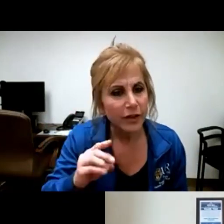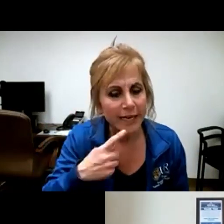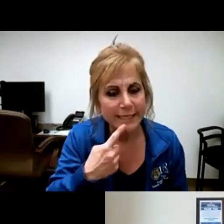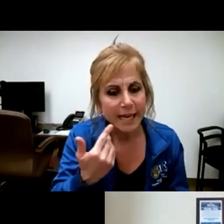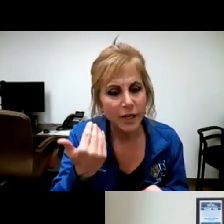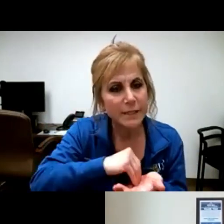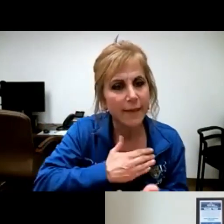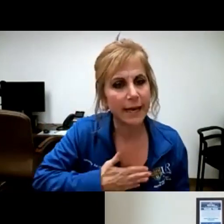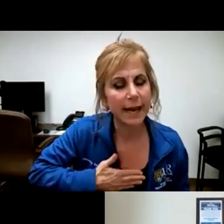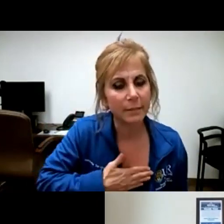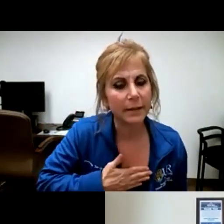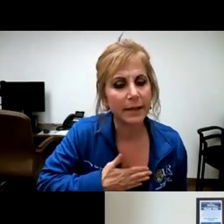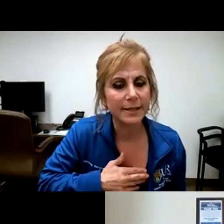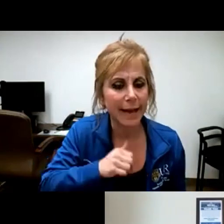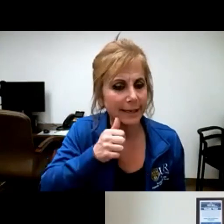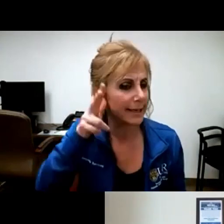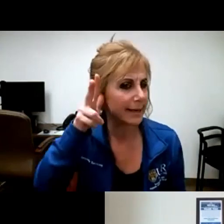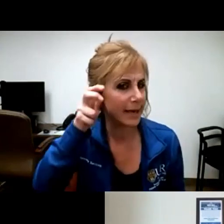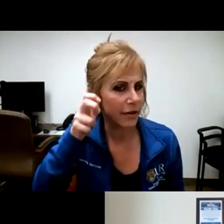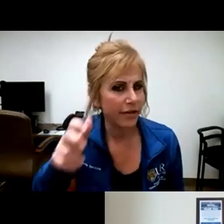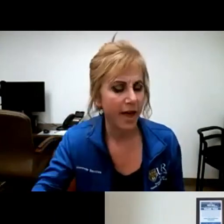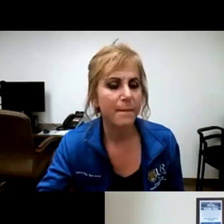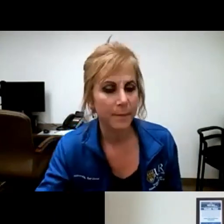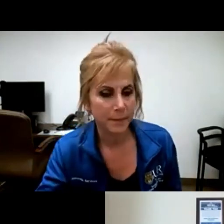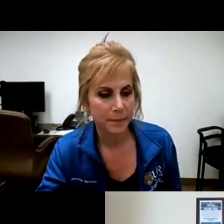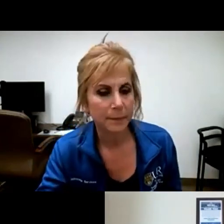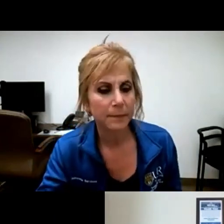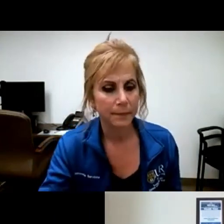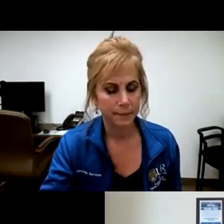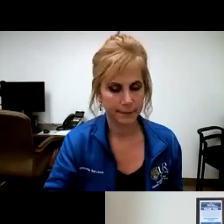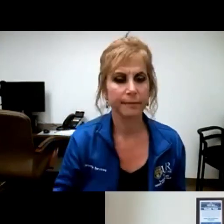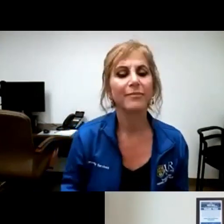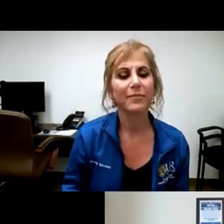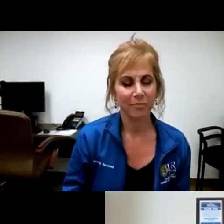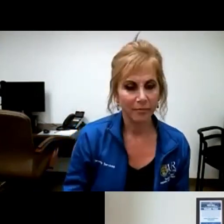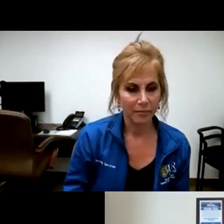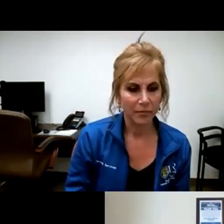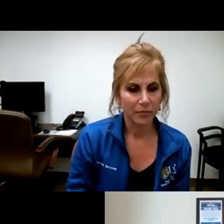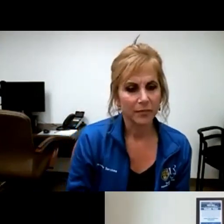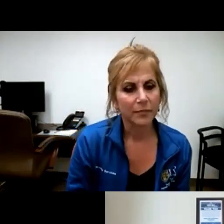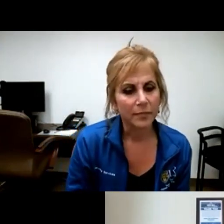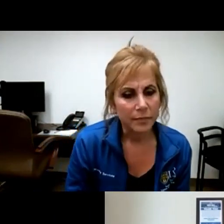Dr. Fernandez, can you say that again, please? I didn't hear that.